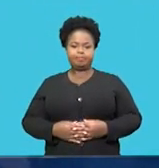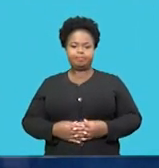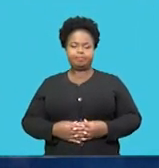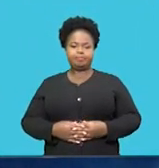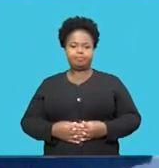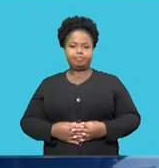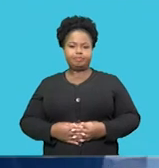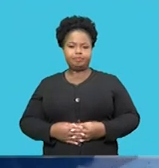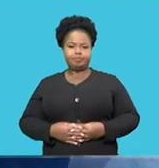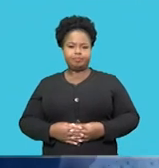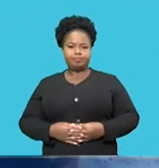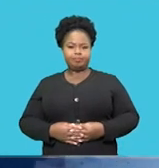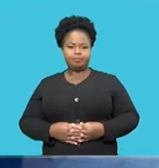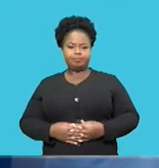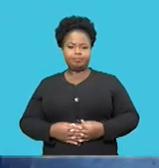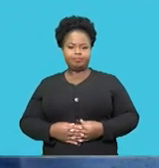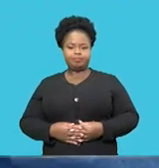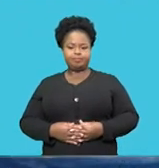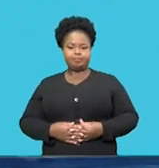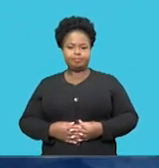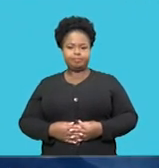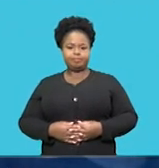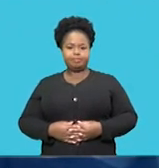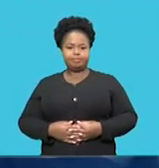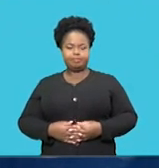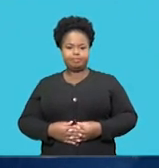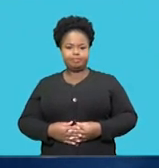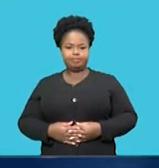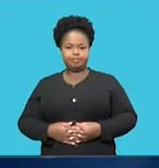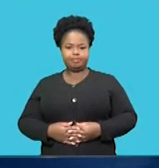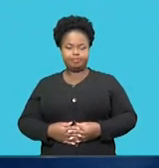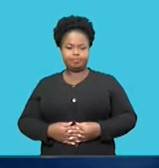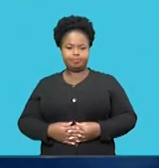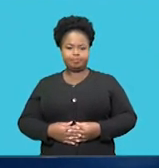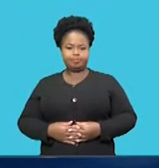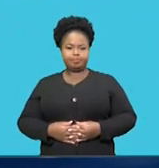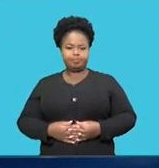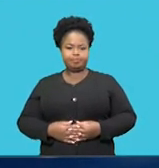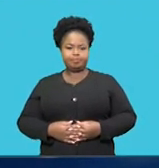Ezindabeni zeSoweto TV ngingujabulansele ngisesentini.